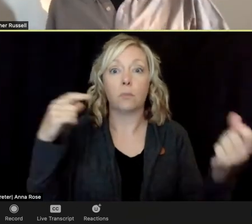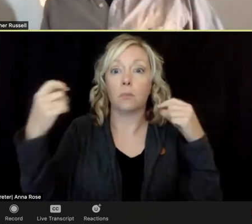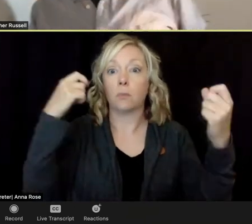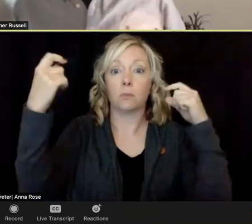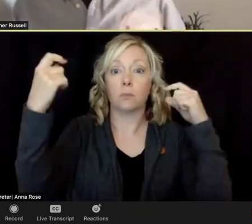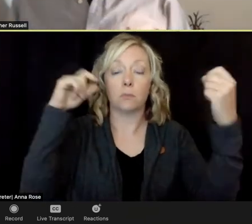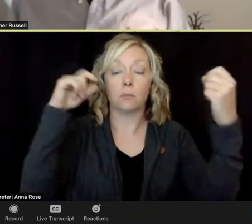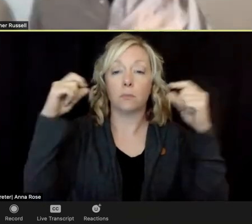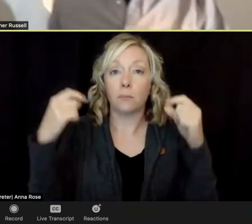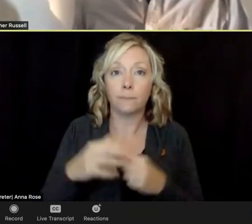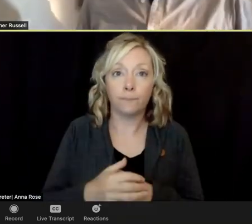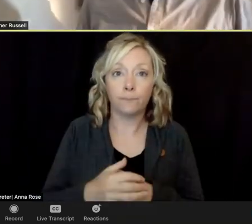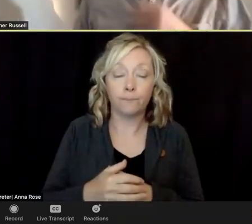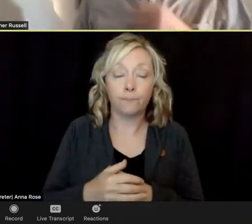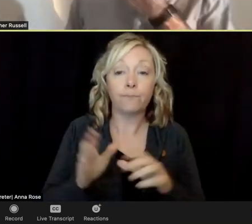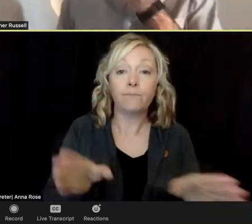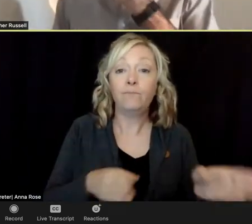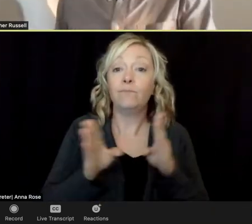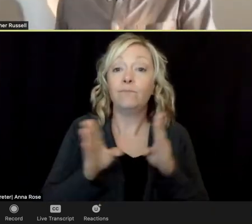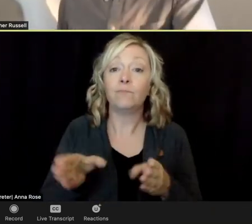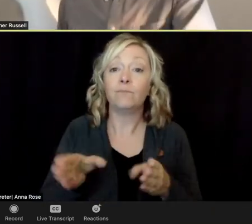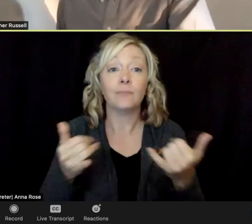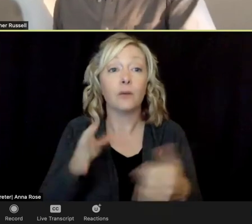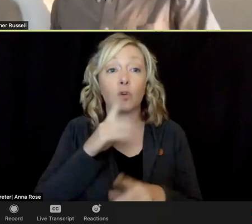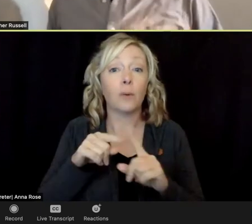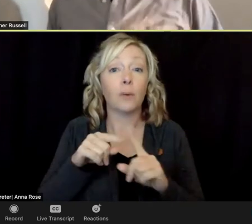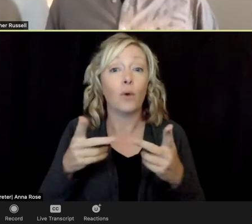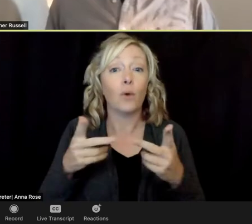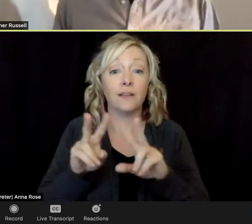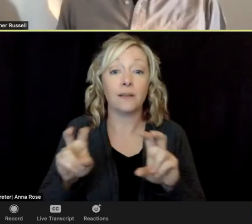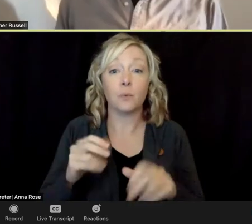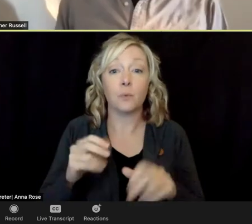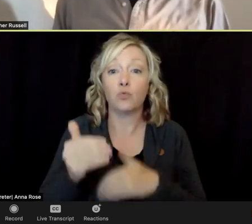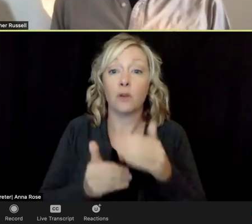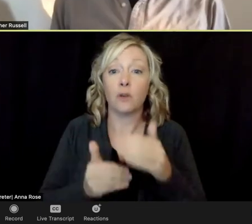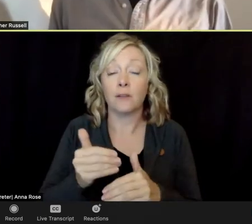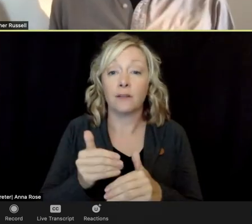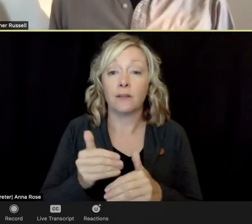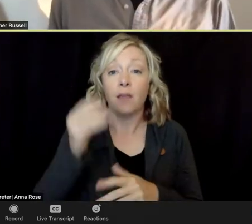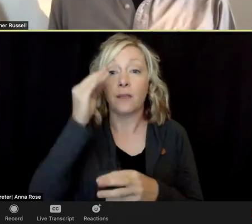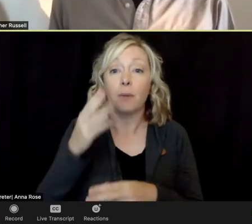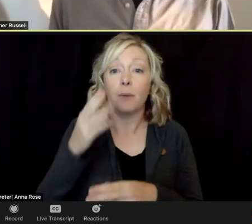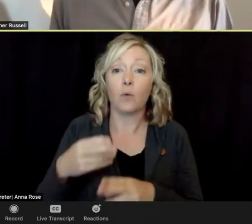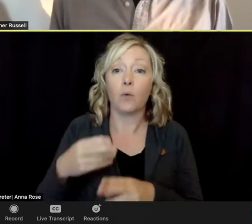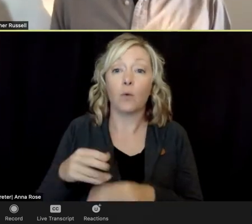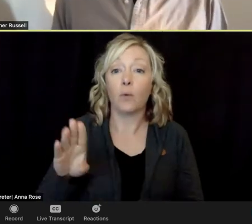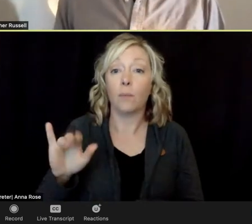this assessment process and thinking about what we call biobehavioral